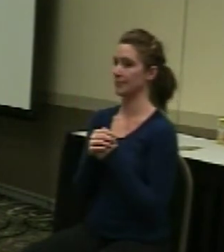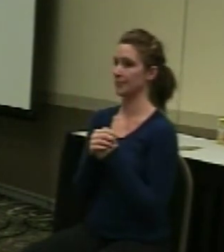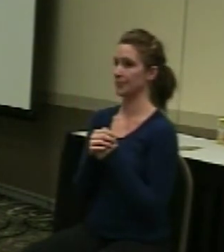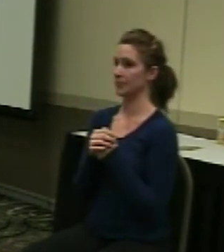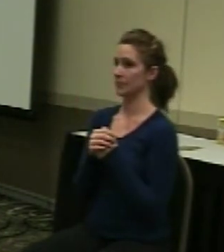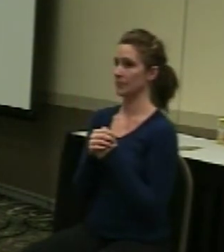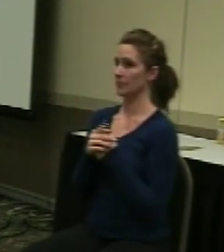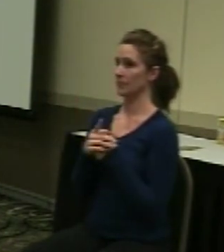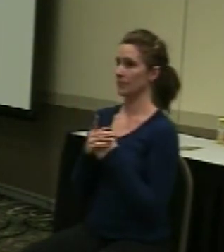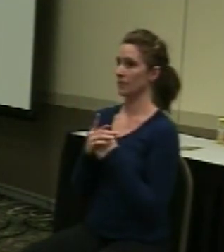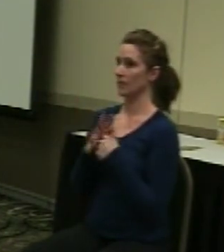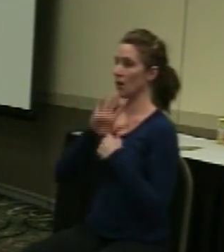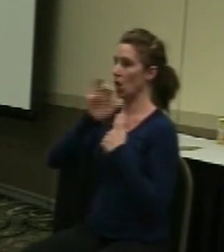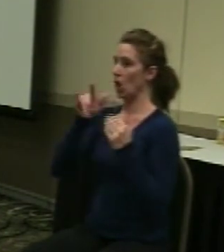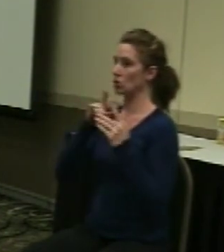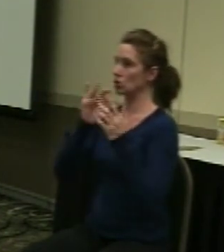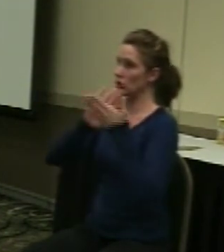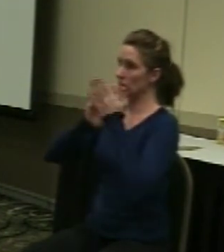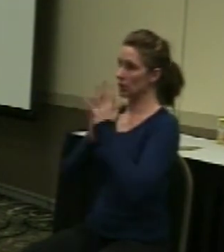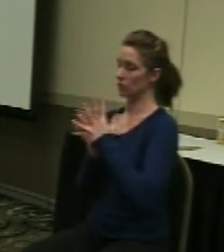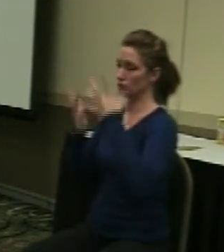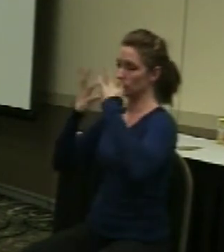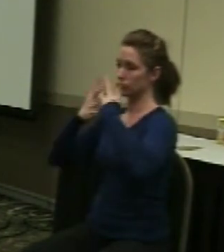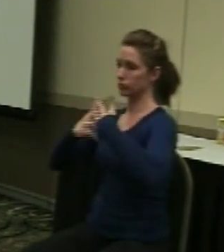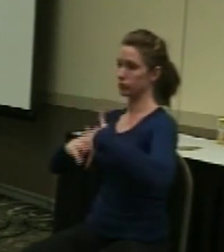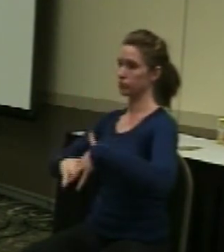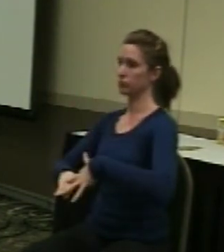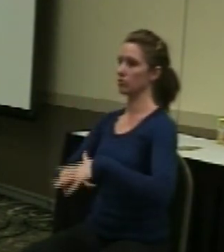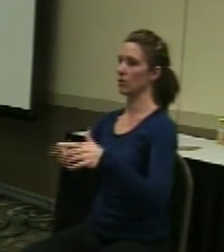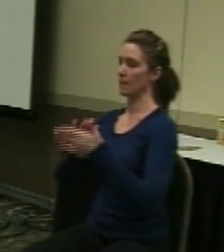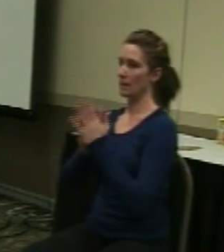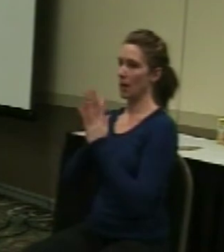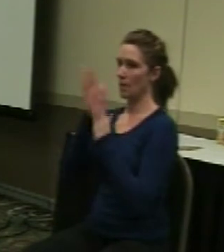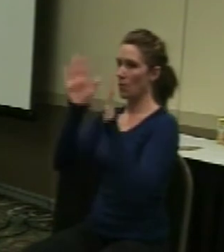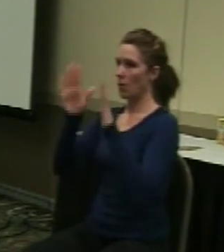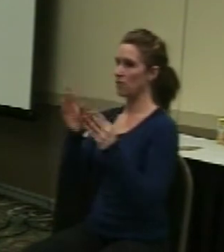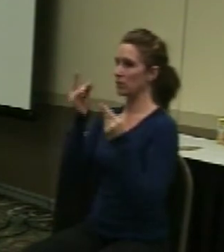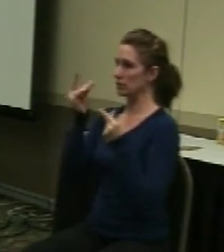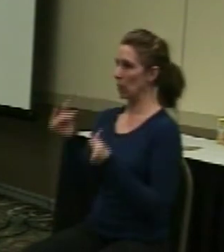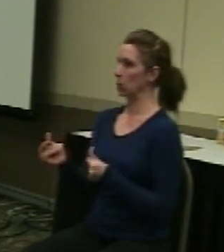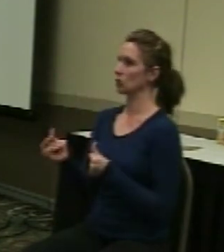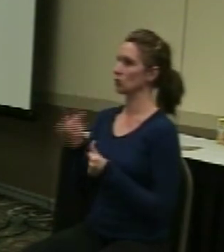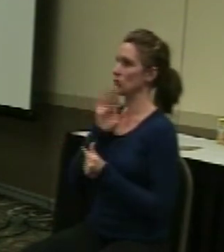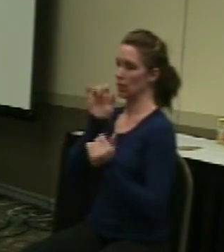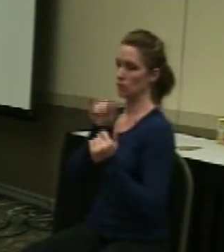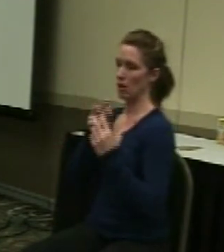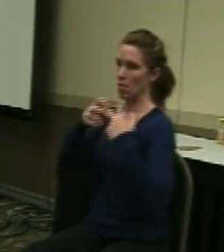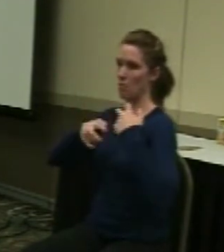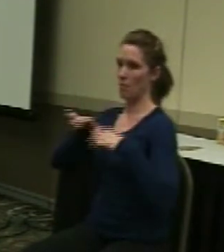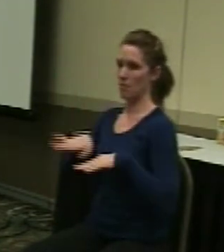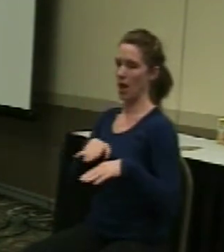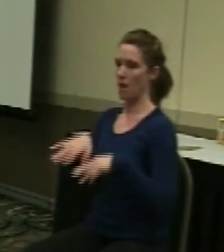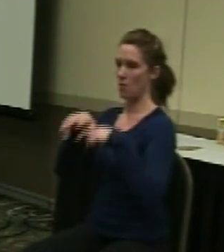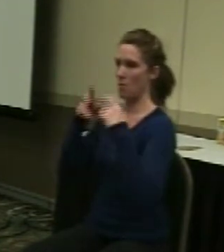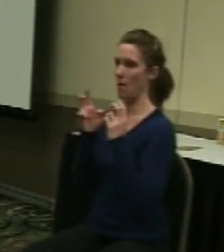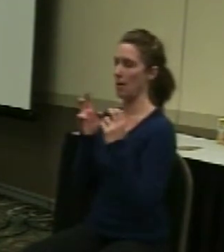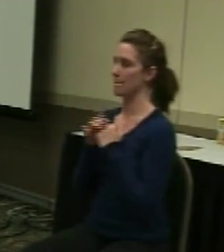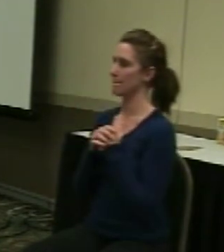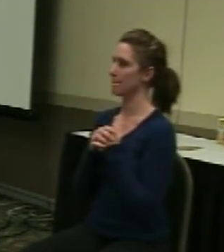all supposed to crescendo into this wonderful solution that really addresses the problem behavior, right?